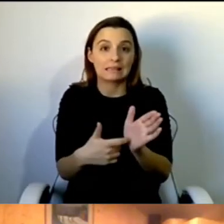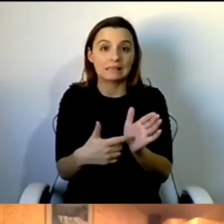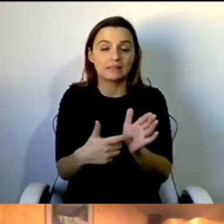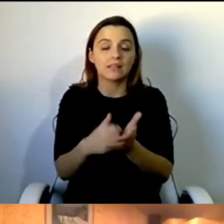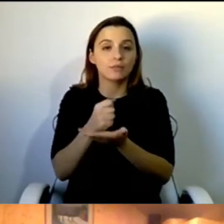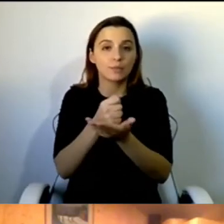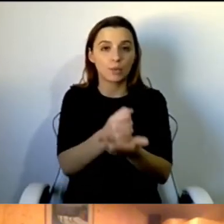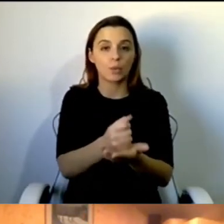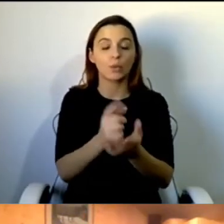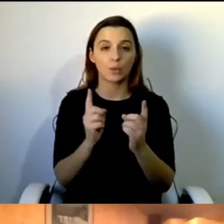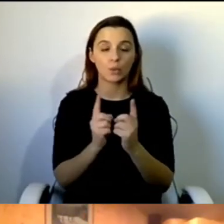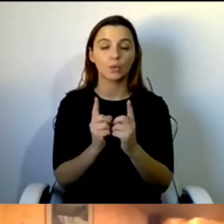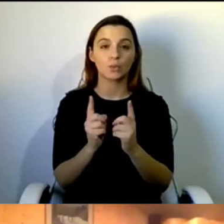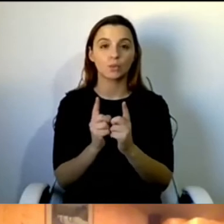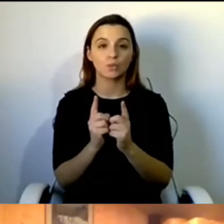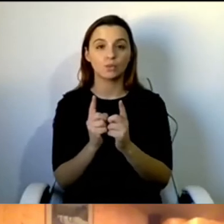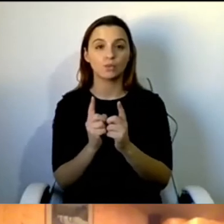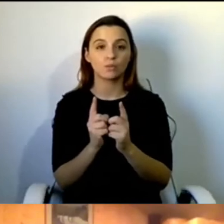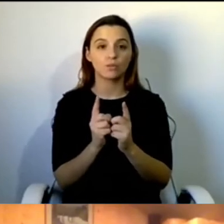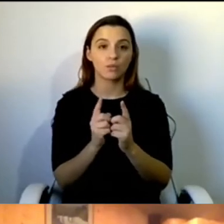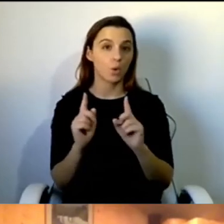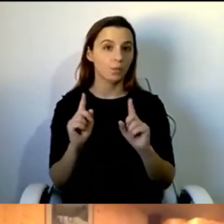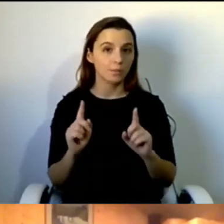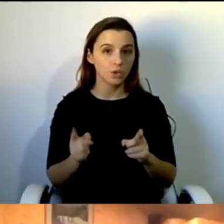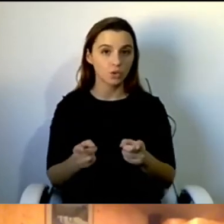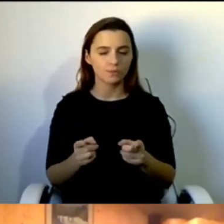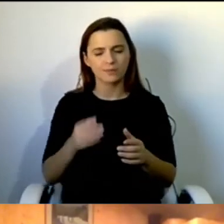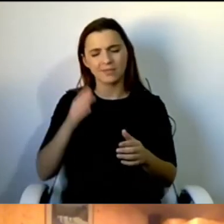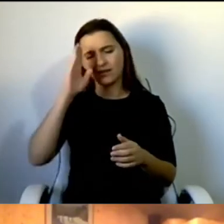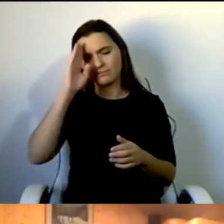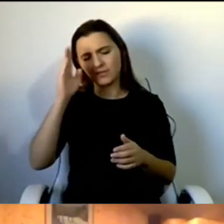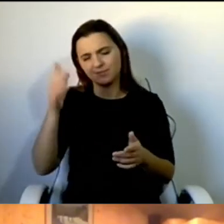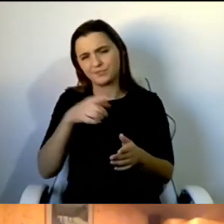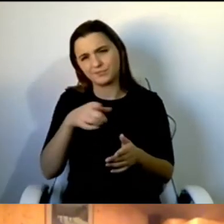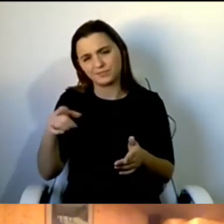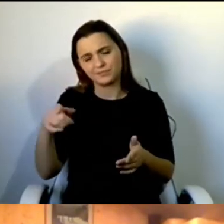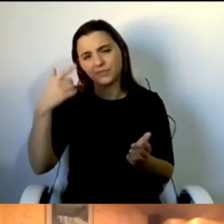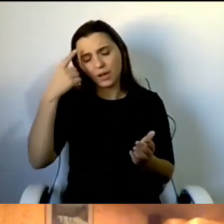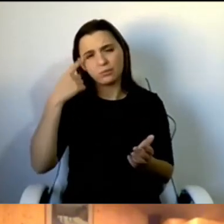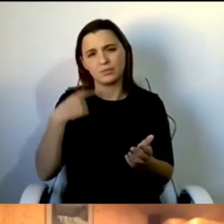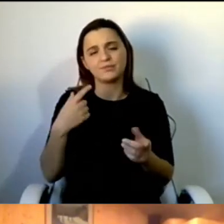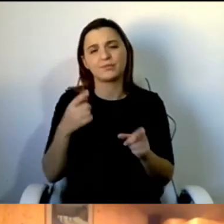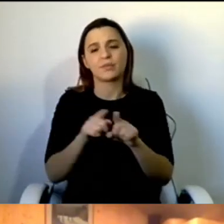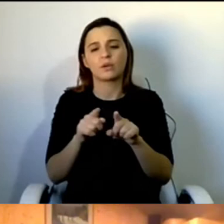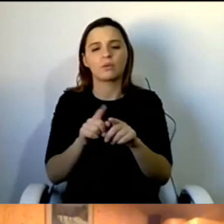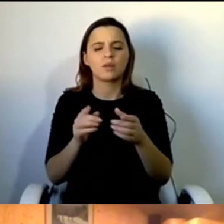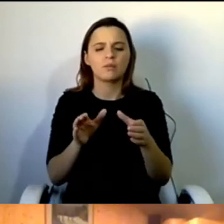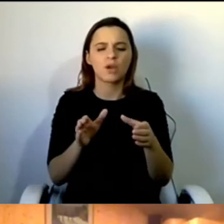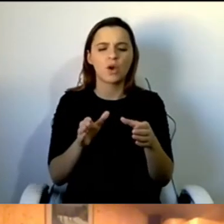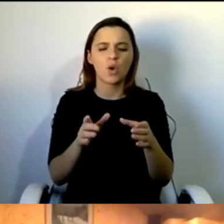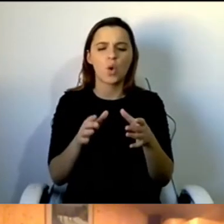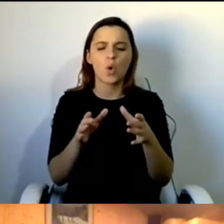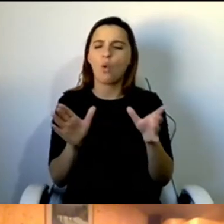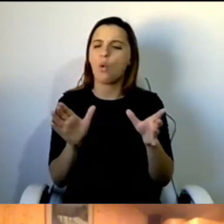kind of, you know, broke away from the bigger group and started to jointly sit down